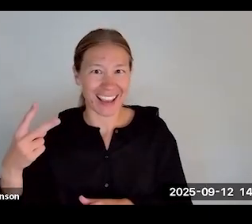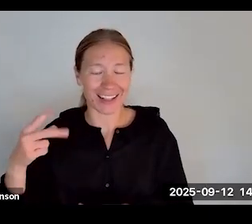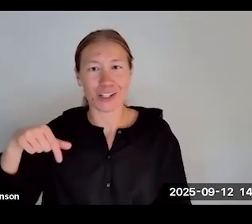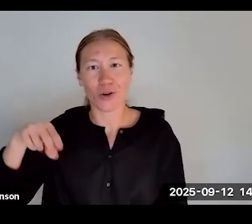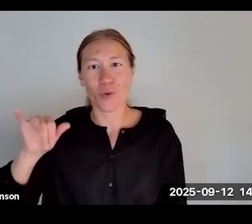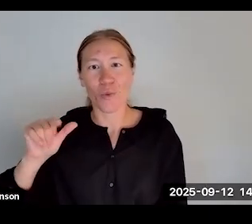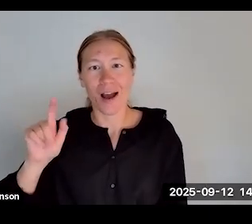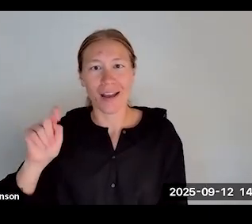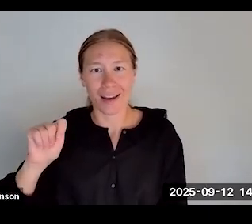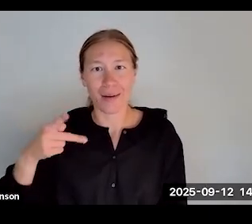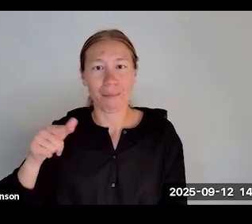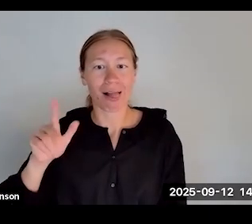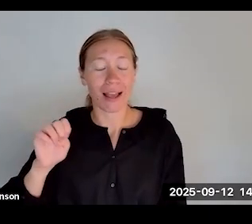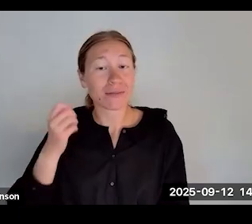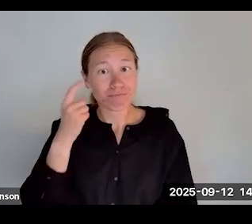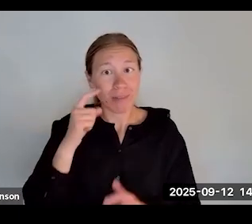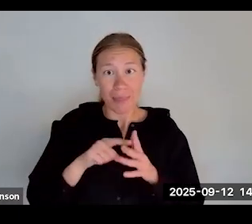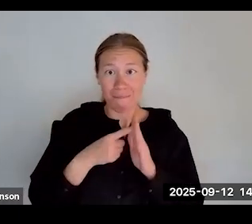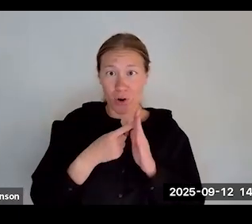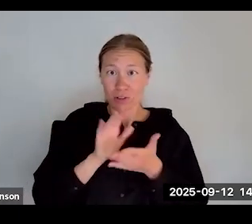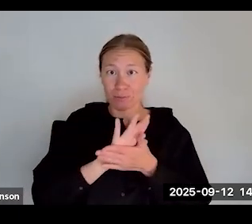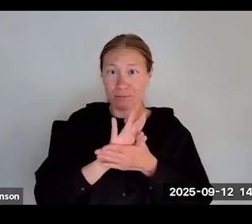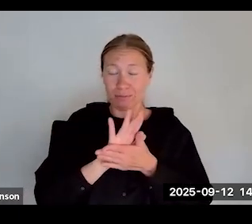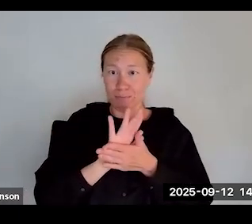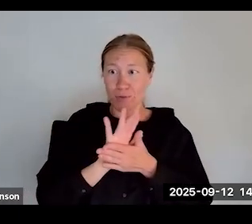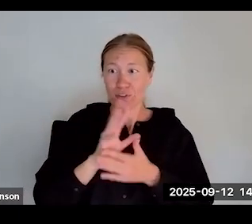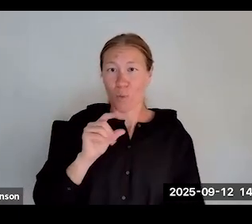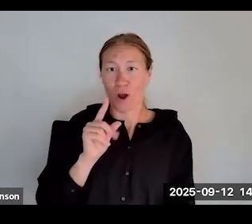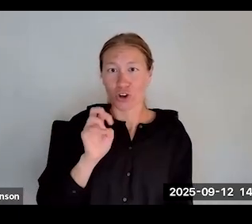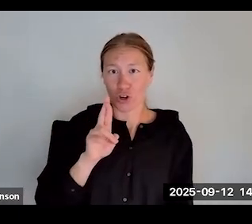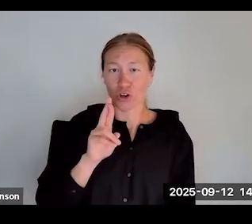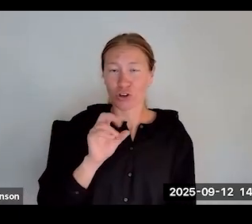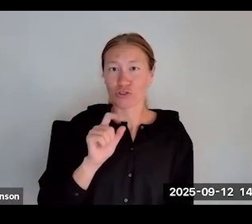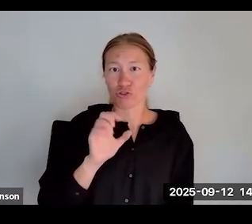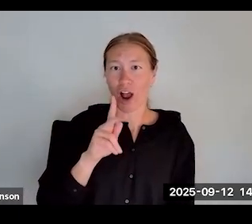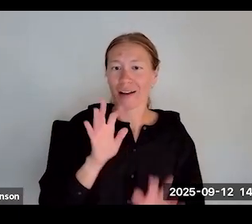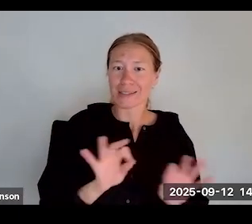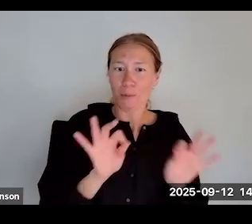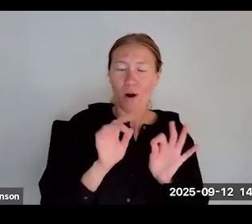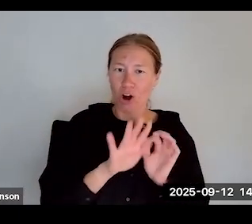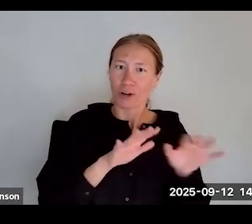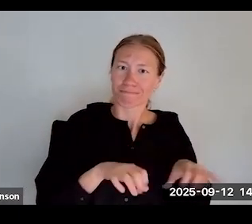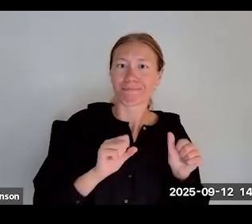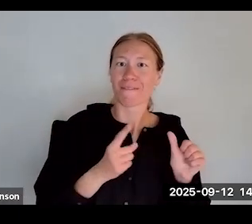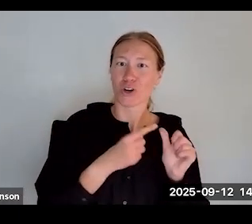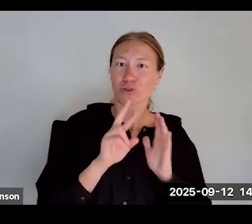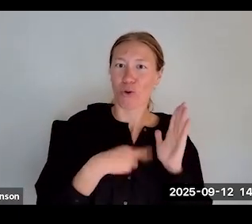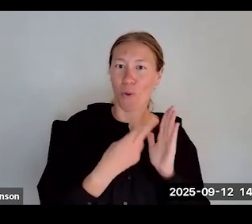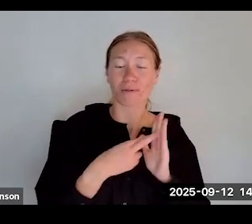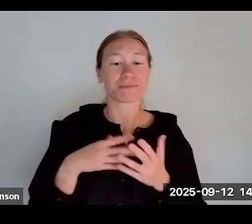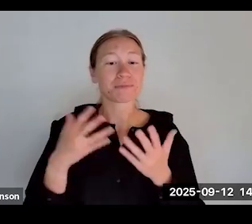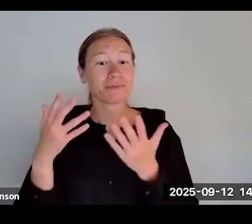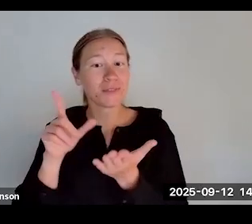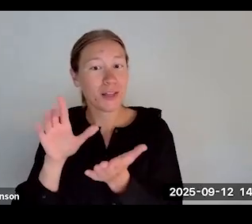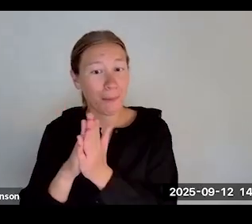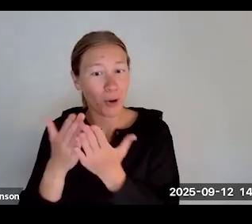version of Wonderstruck was quite important for that reason as well. Now, Wonderstruck, the book, was published in 2011 and has